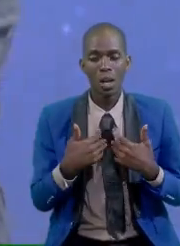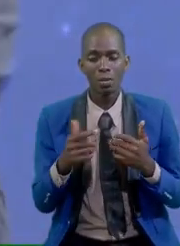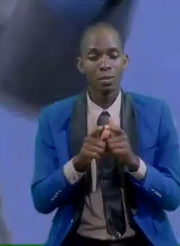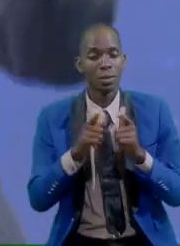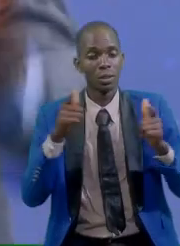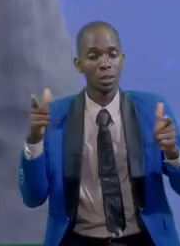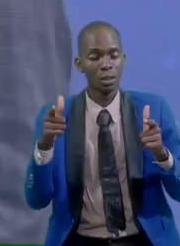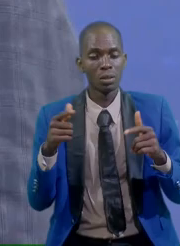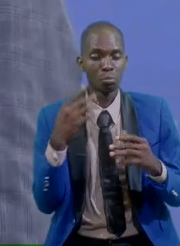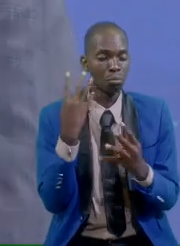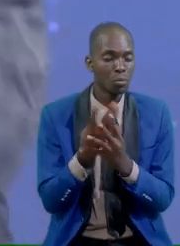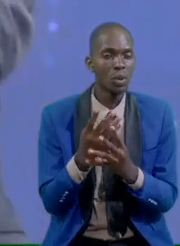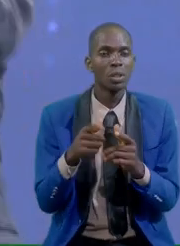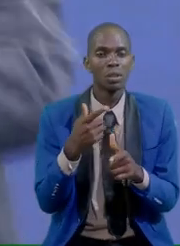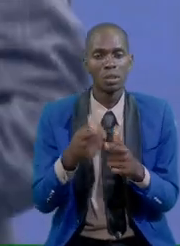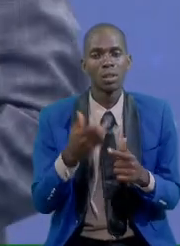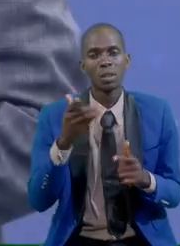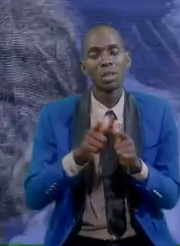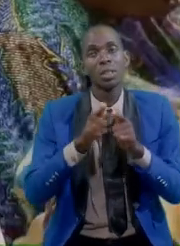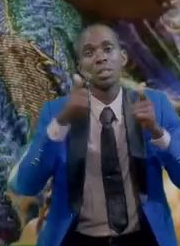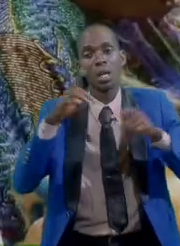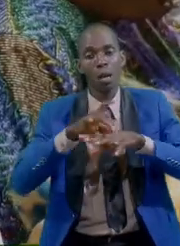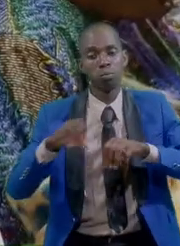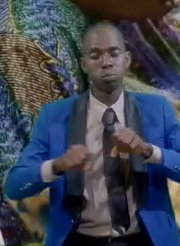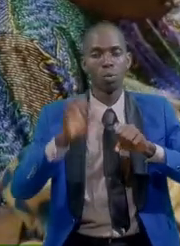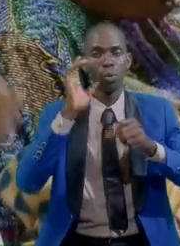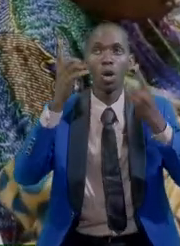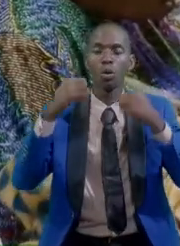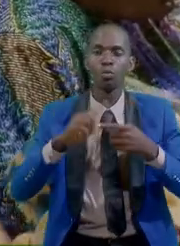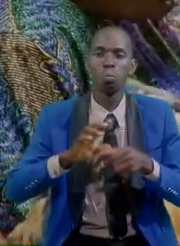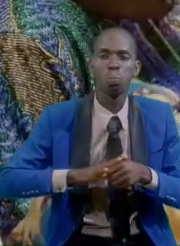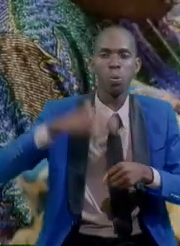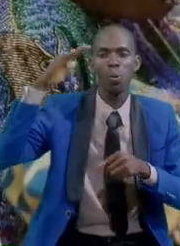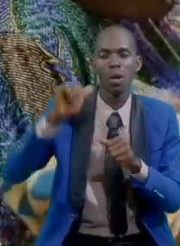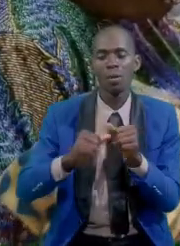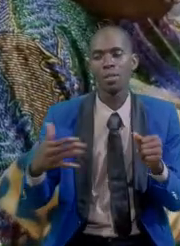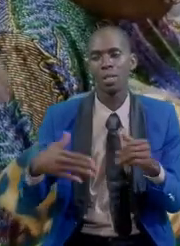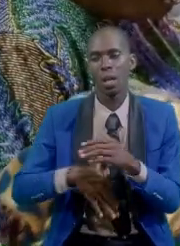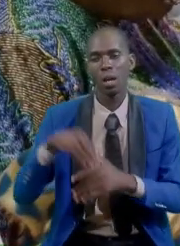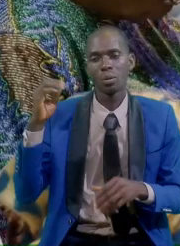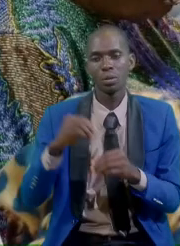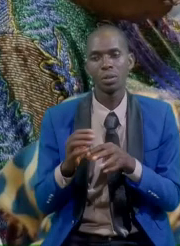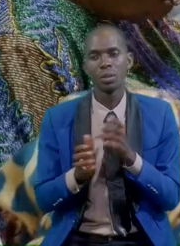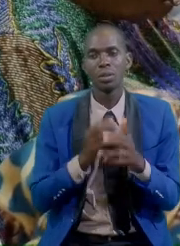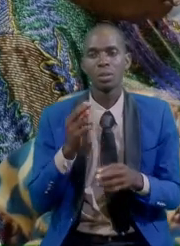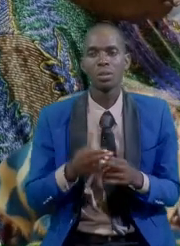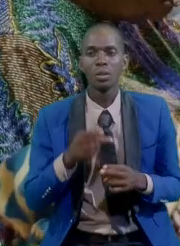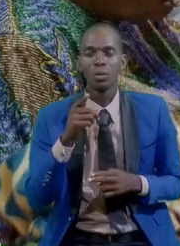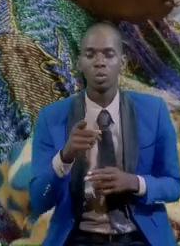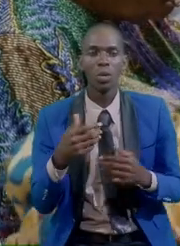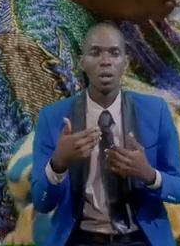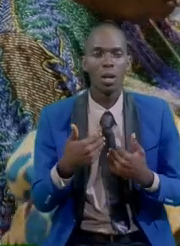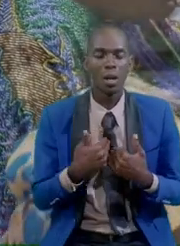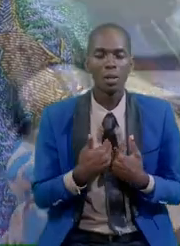come and blow everything away in Jesus' name. You have a great problem,